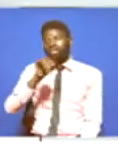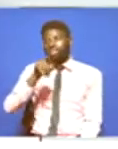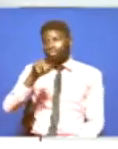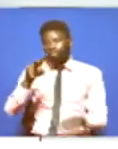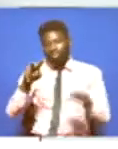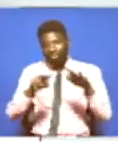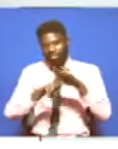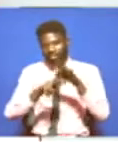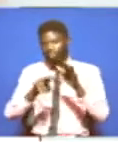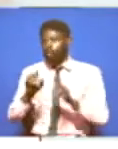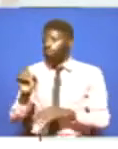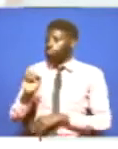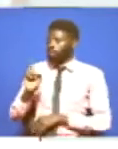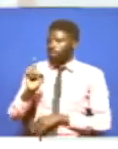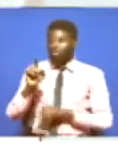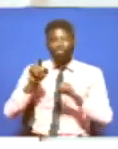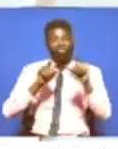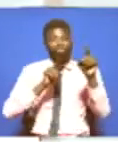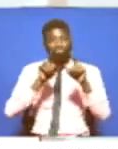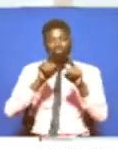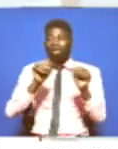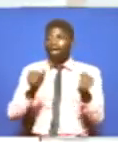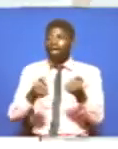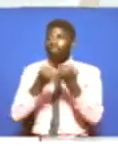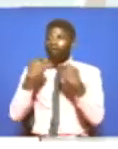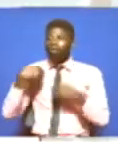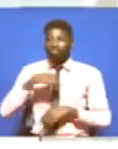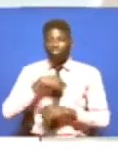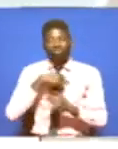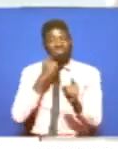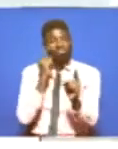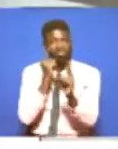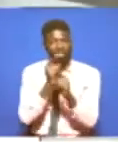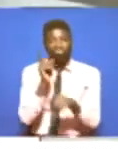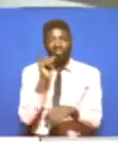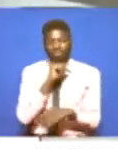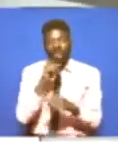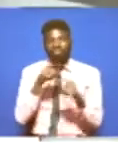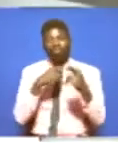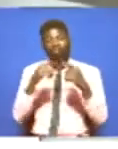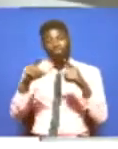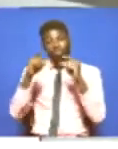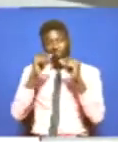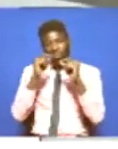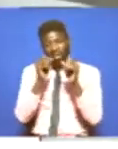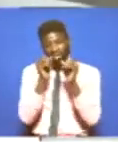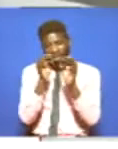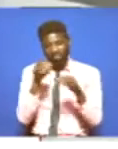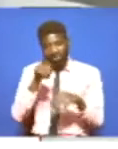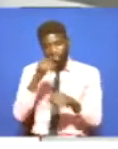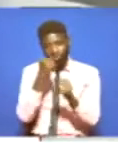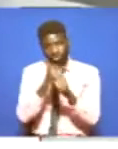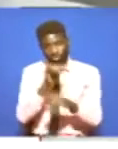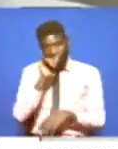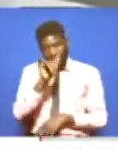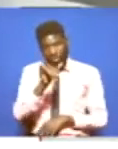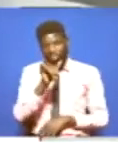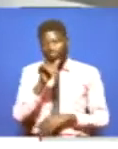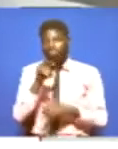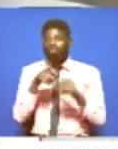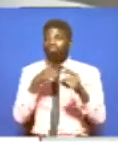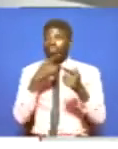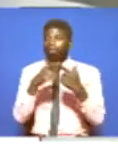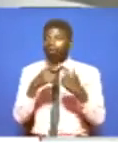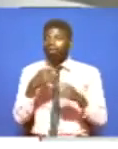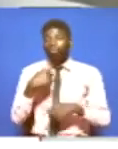some point, we met. And he said, look, if you are doing this, then I would be interested maybe to have one